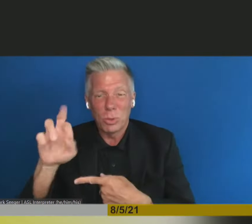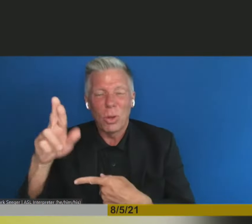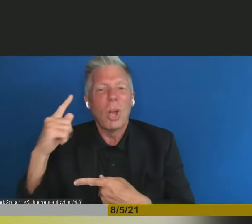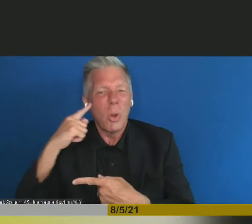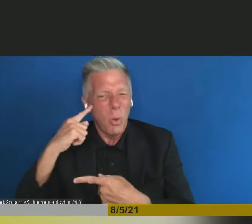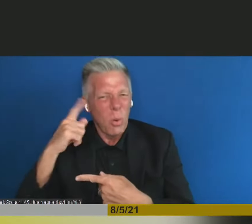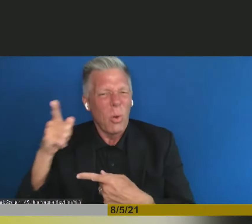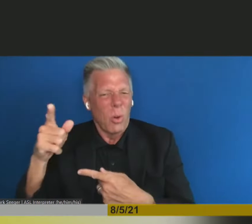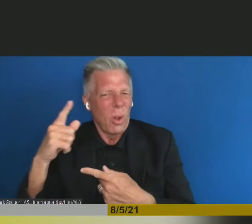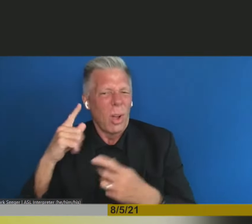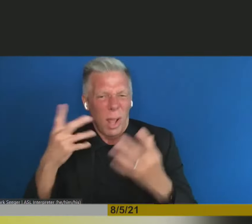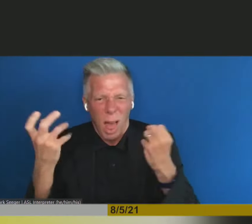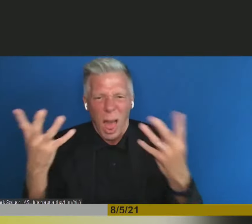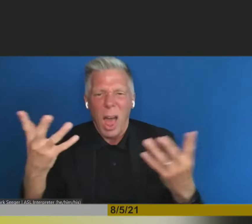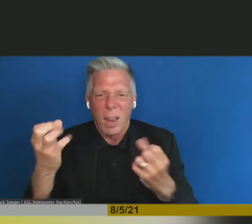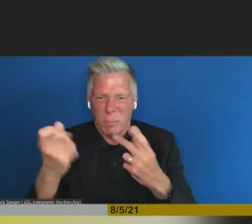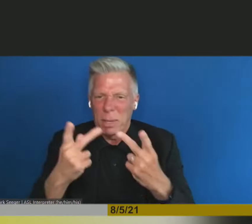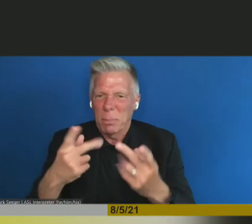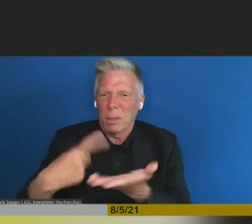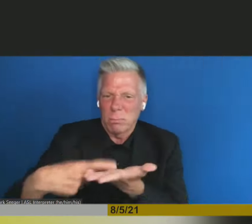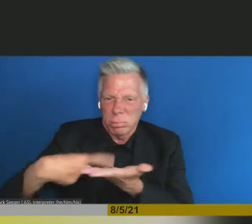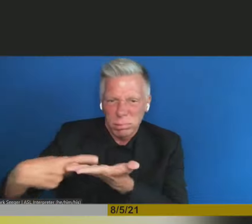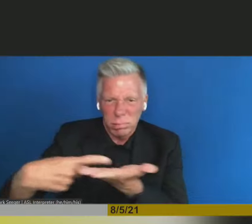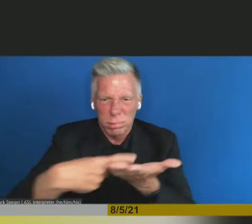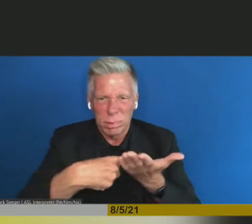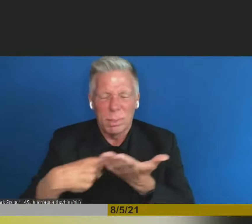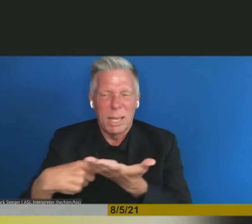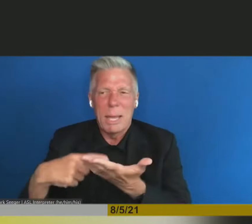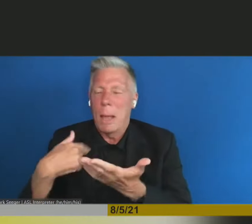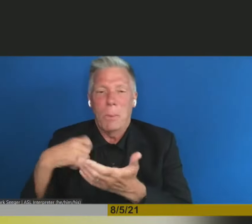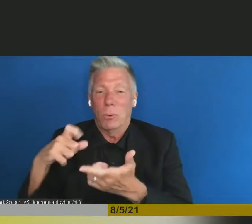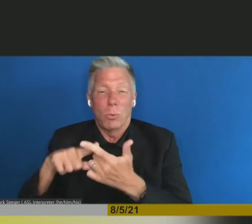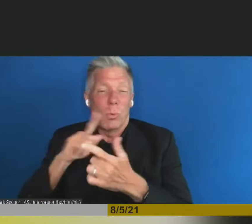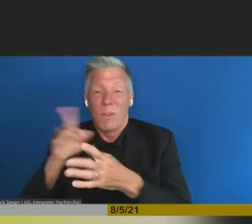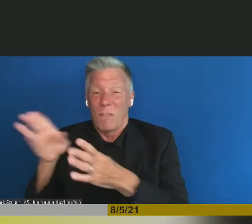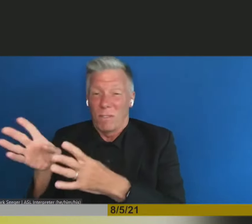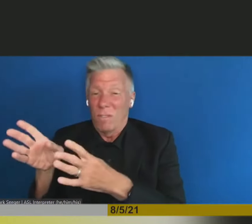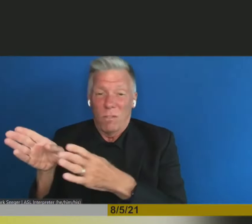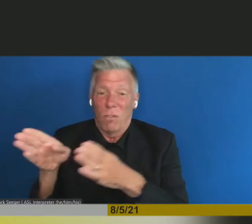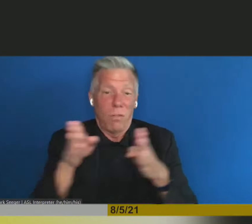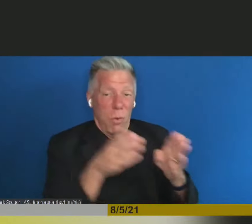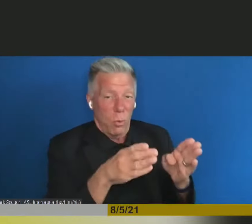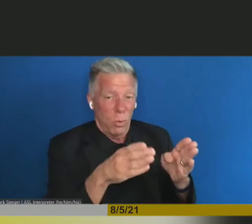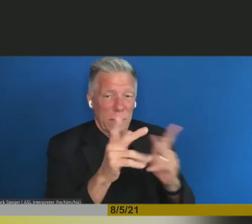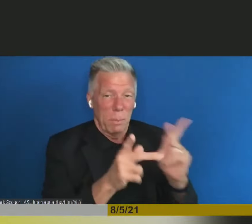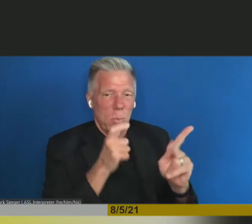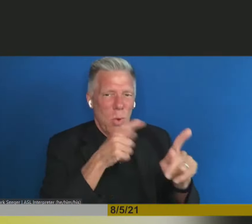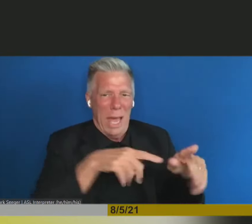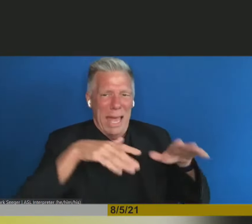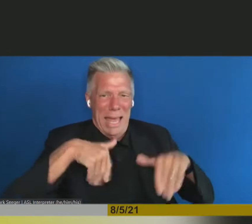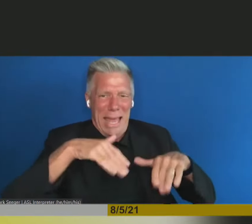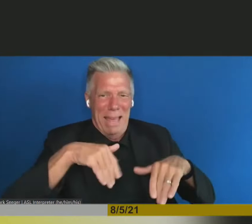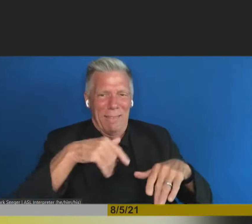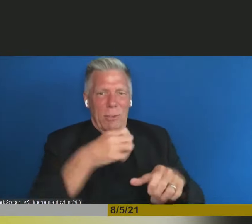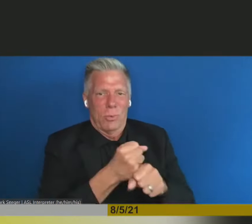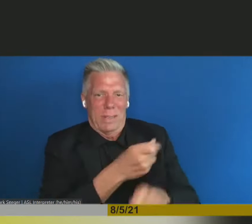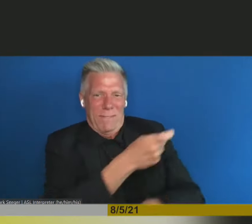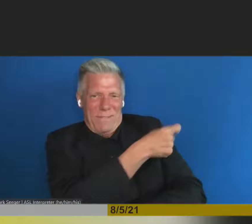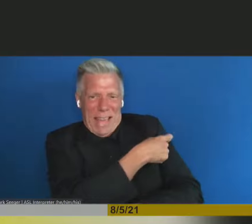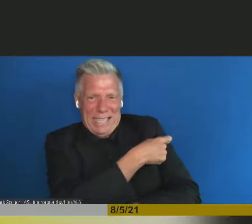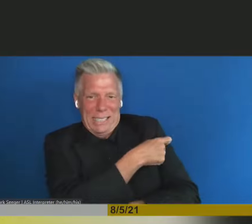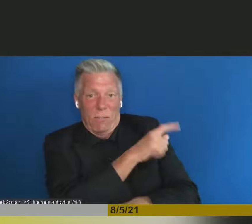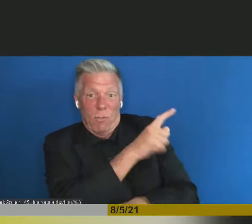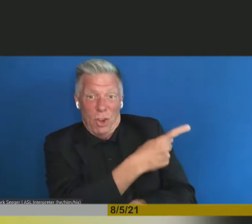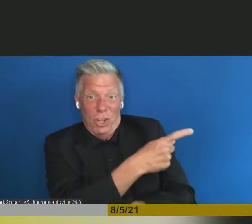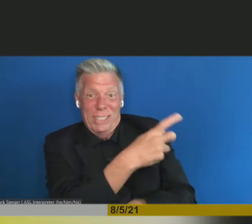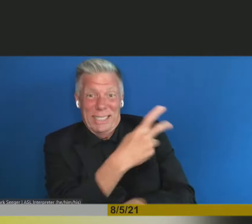to focus on helping support the people who haven't gotten any vaccine, haven't completed a vaccine series to get the shots, that